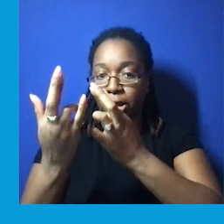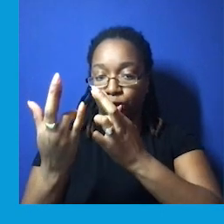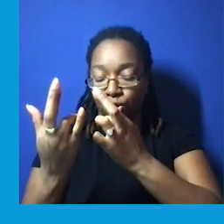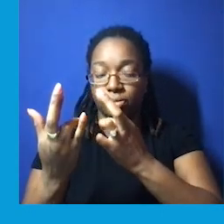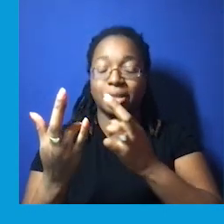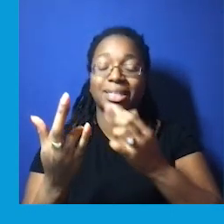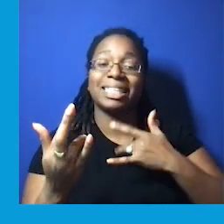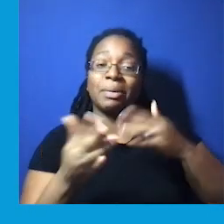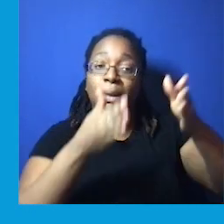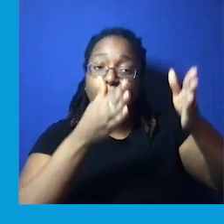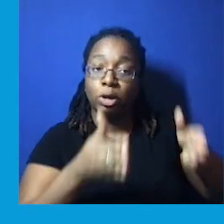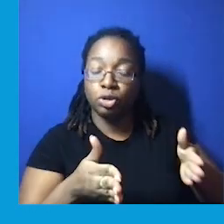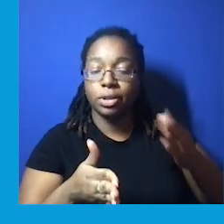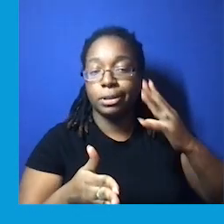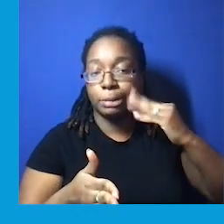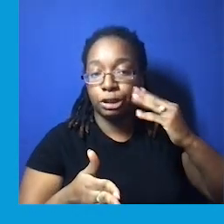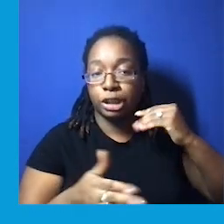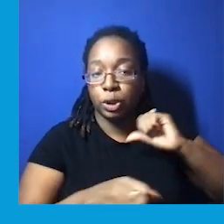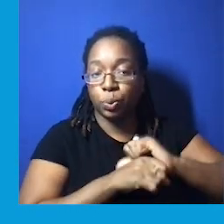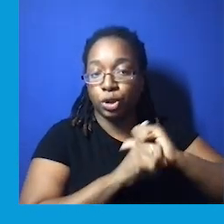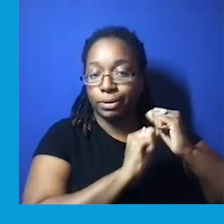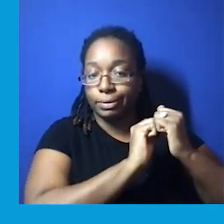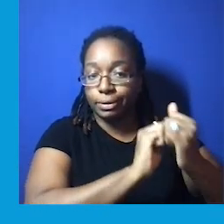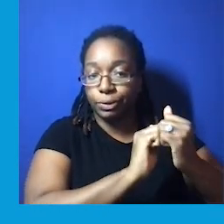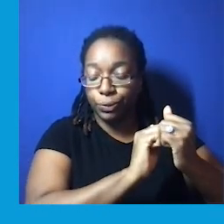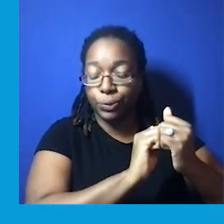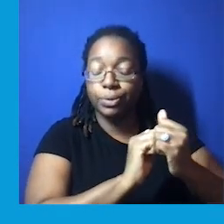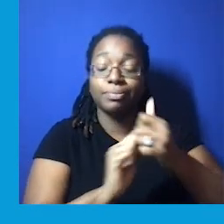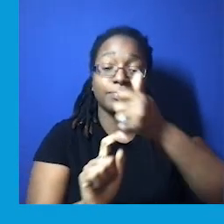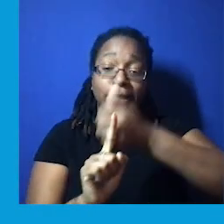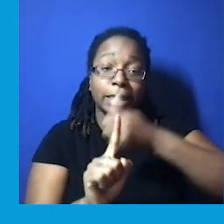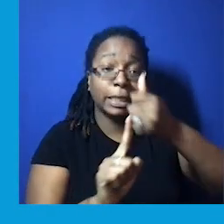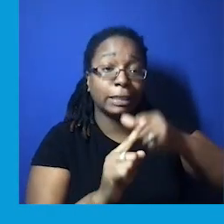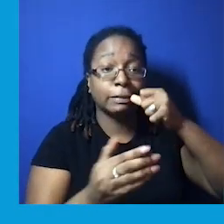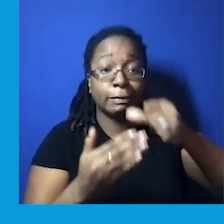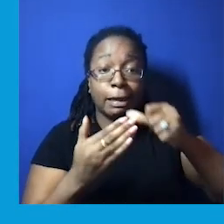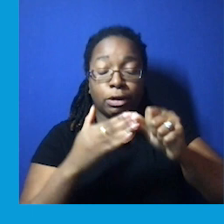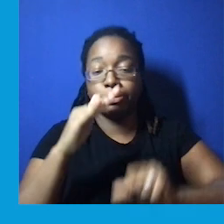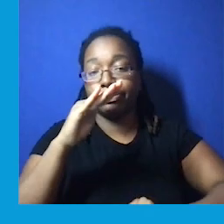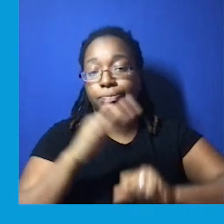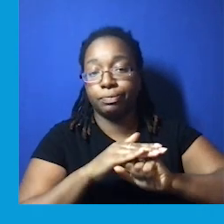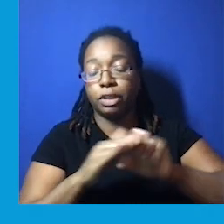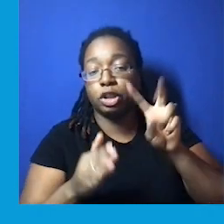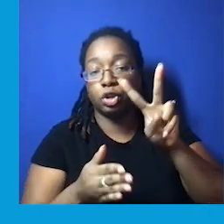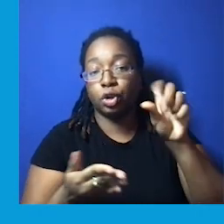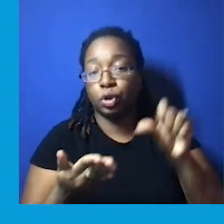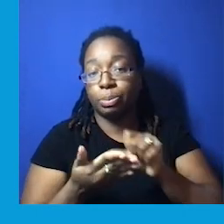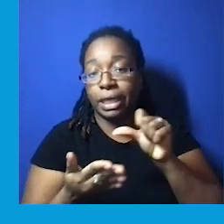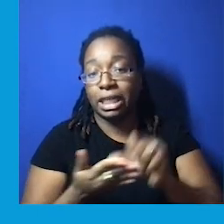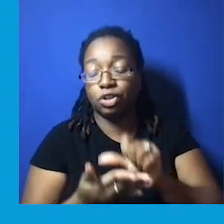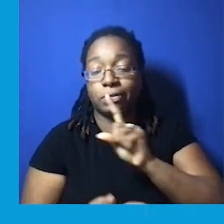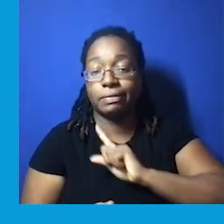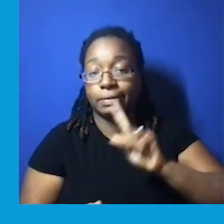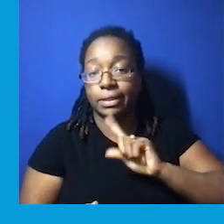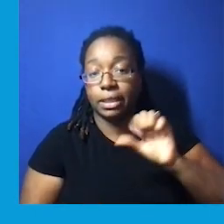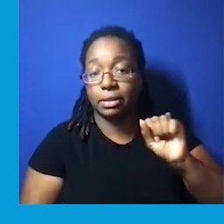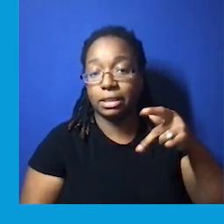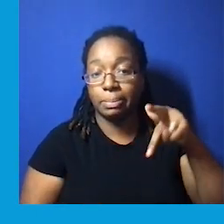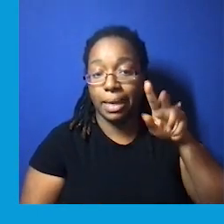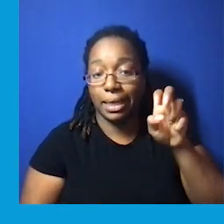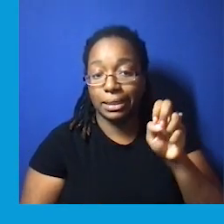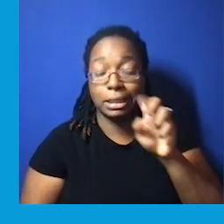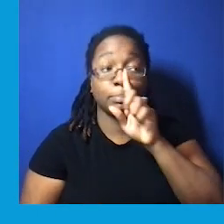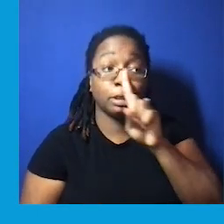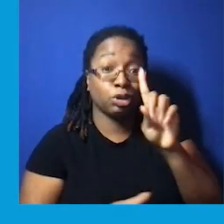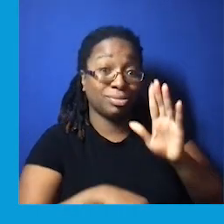individuals who have worked with you. Each letter should not exceed 2 pages single-spaced, so please prep your letter writers so that they